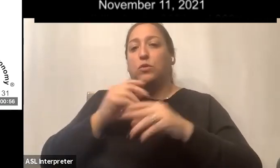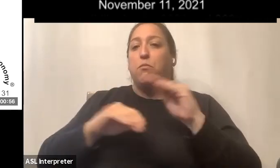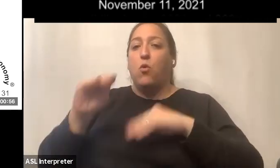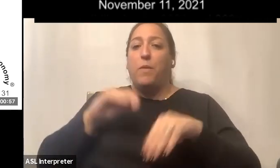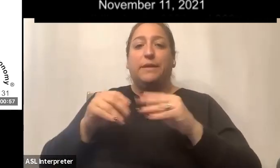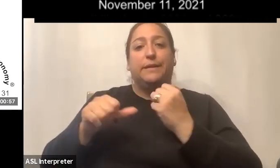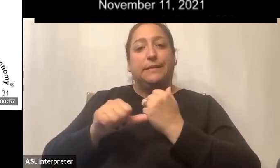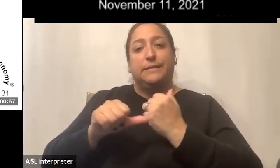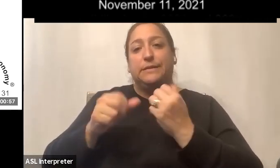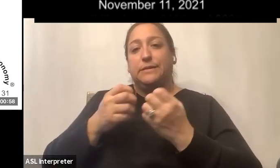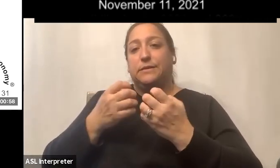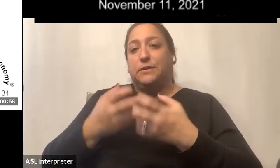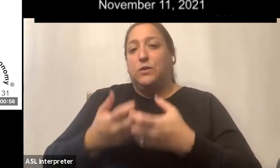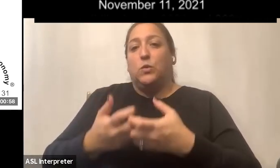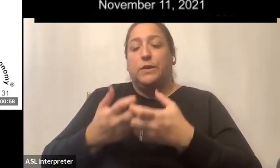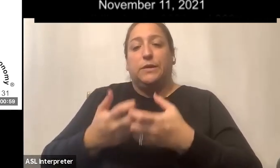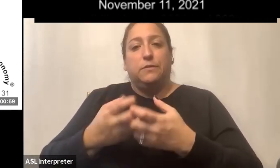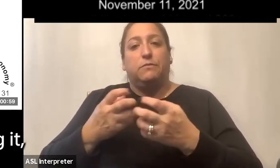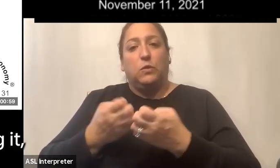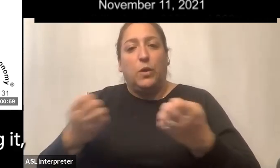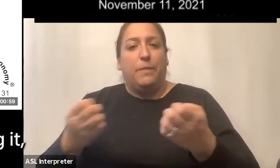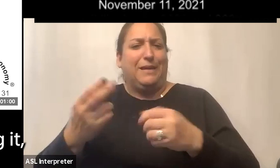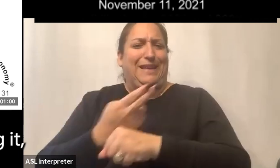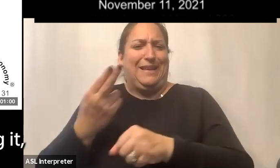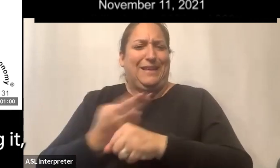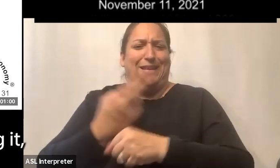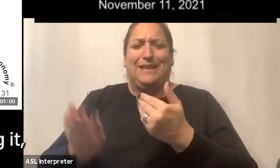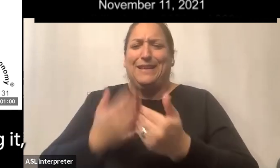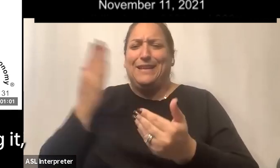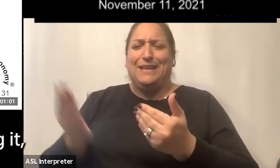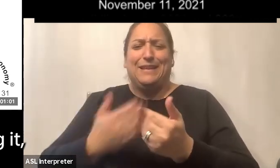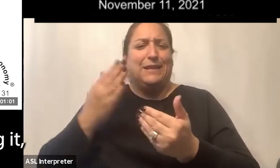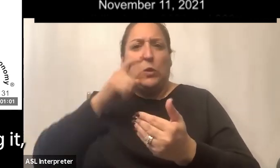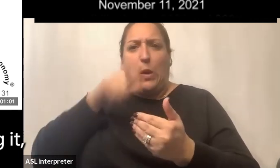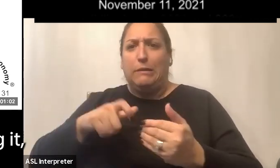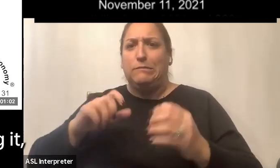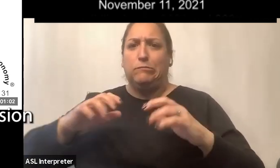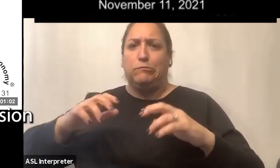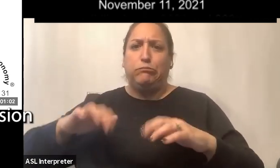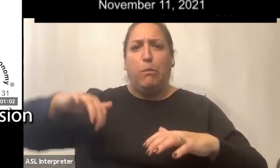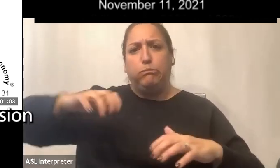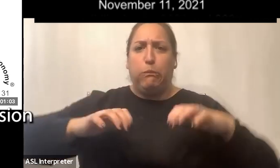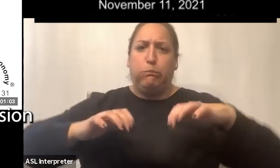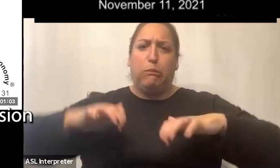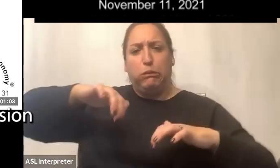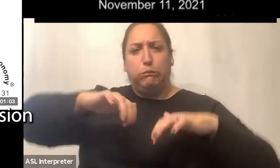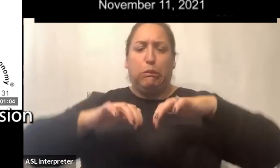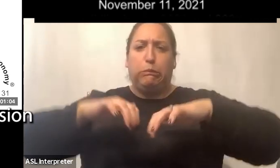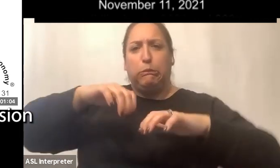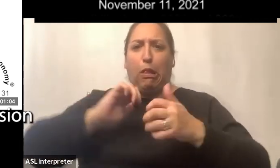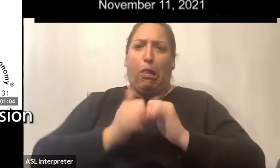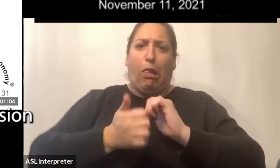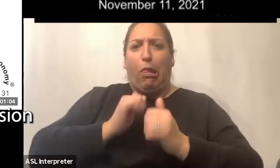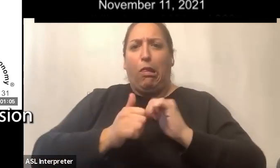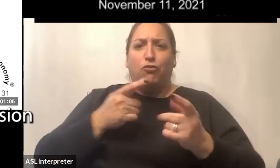device, it makes it easy. There's no need to be making it, like a marathon session to